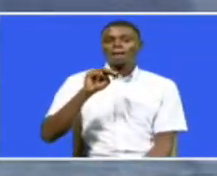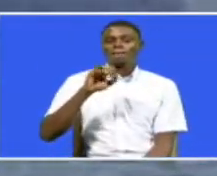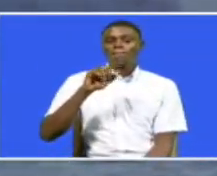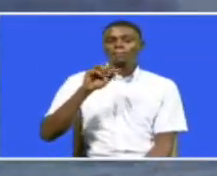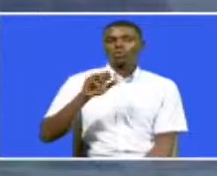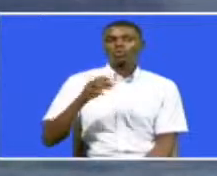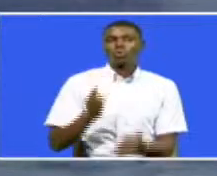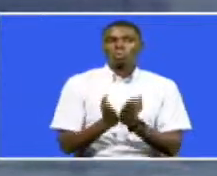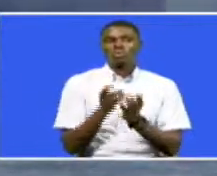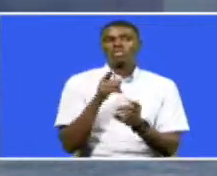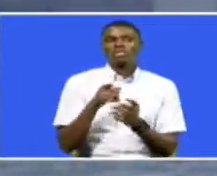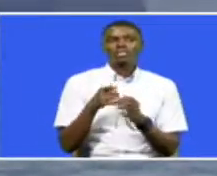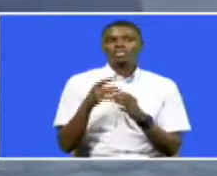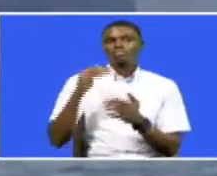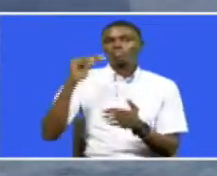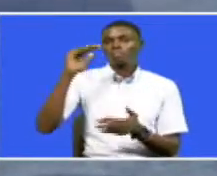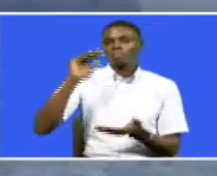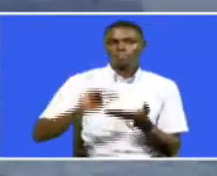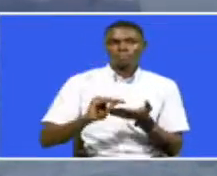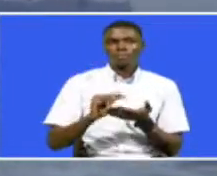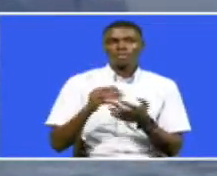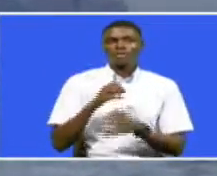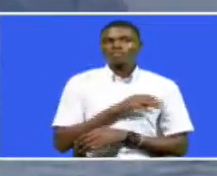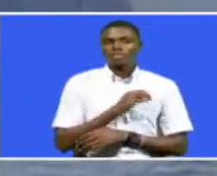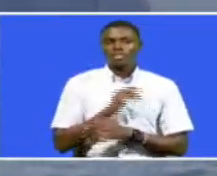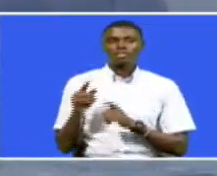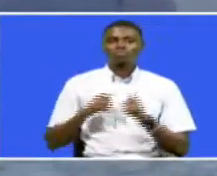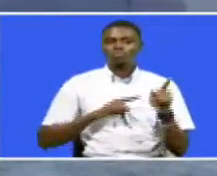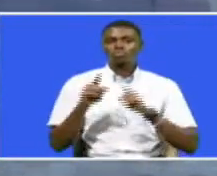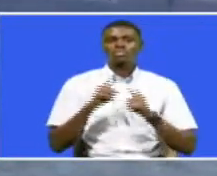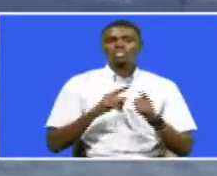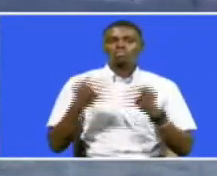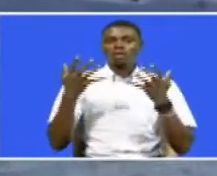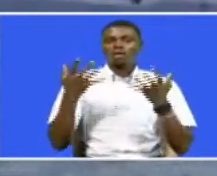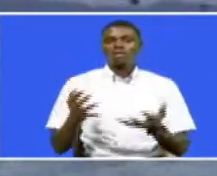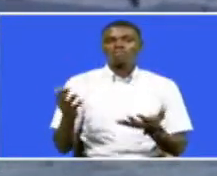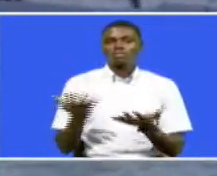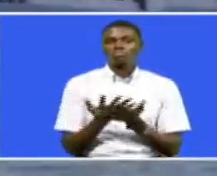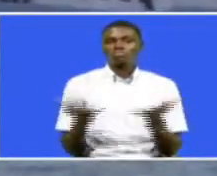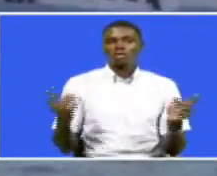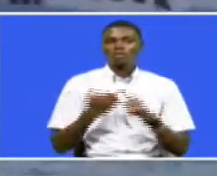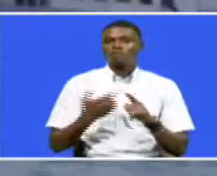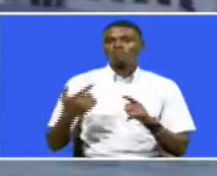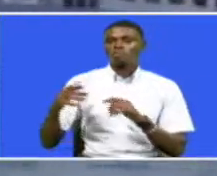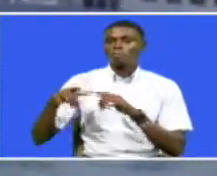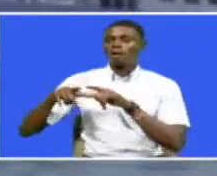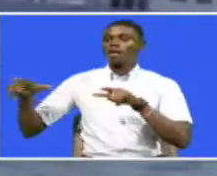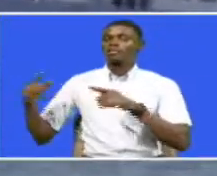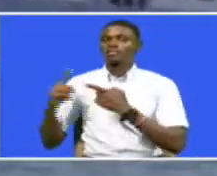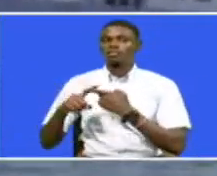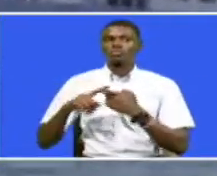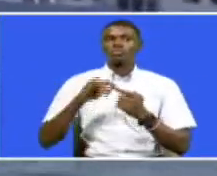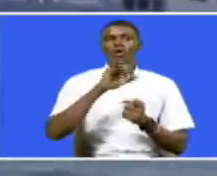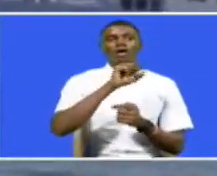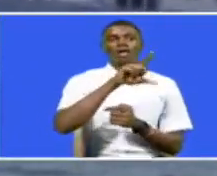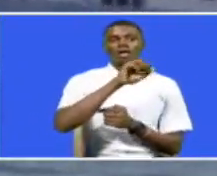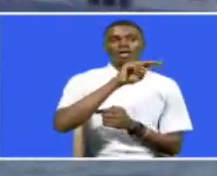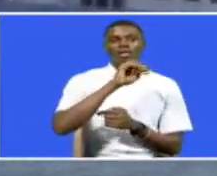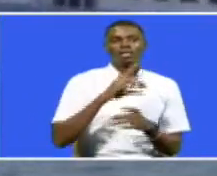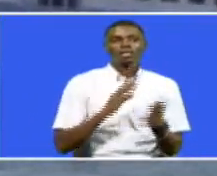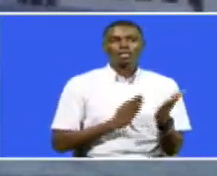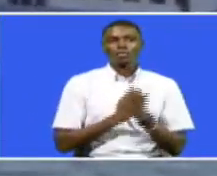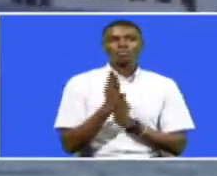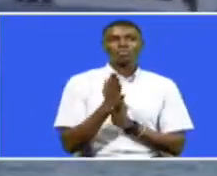however, is slowly dying following the fear to transport bulk goods from the mainland to the islands due to the increased